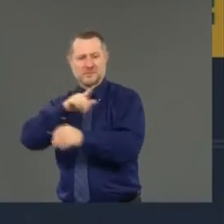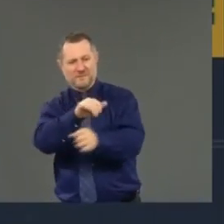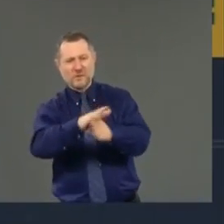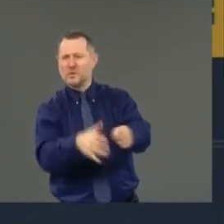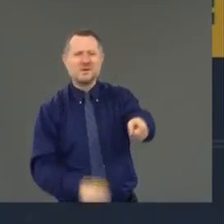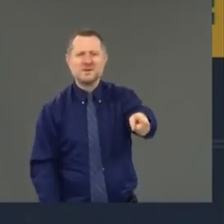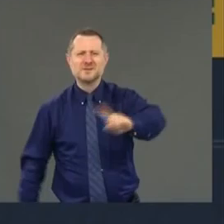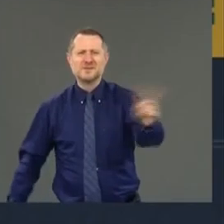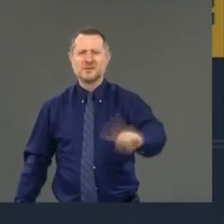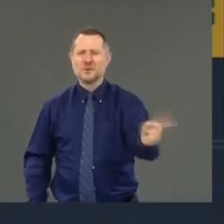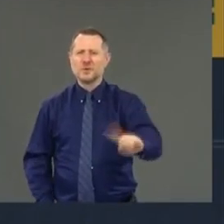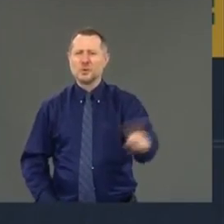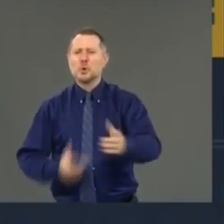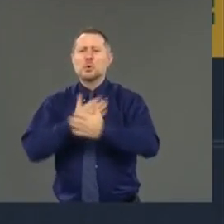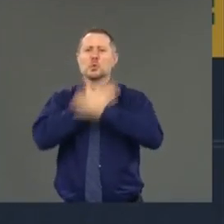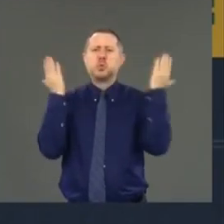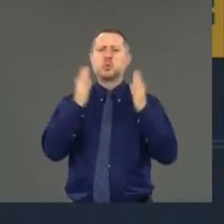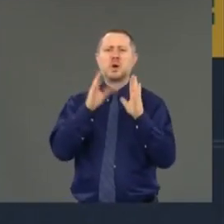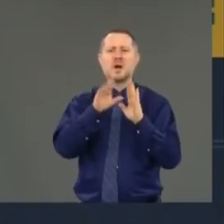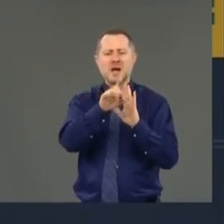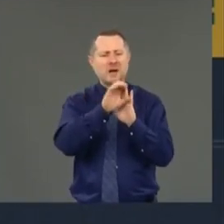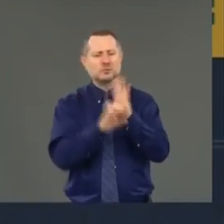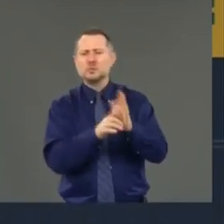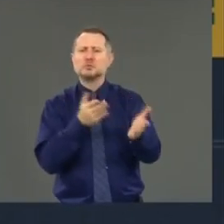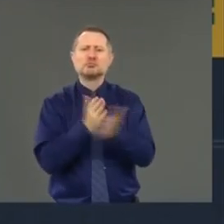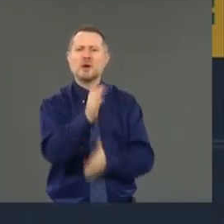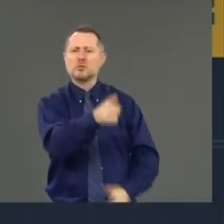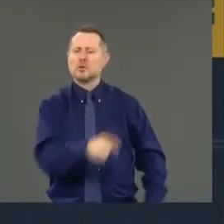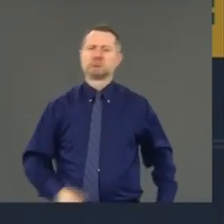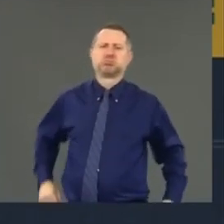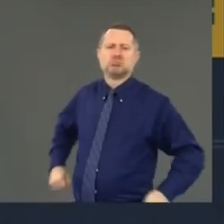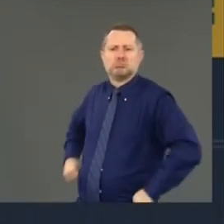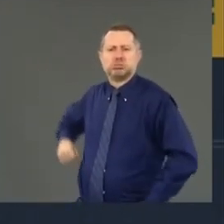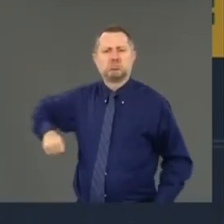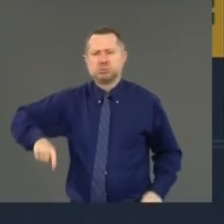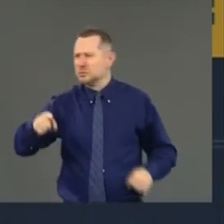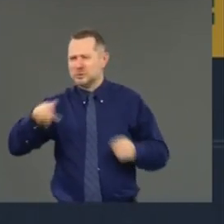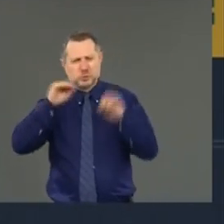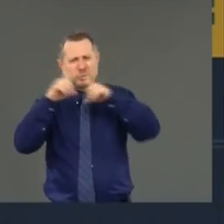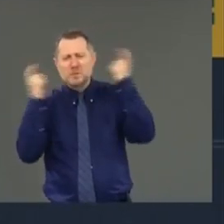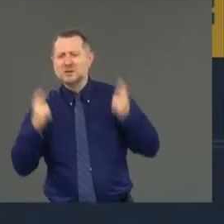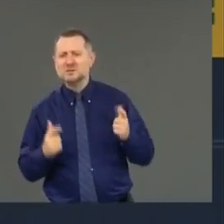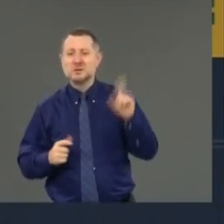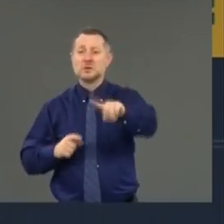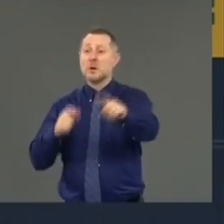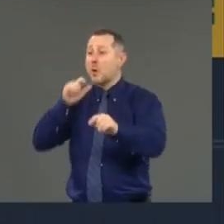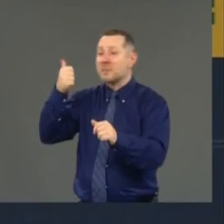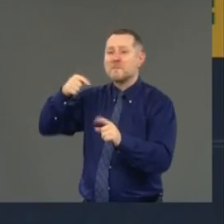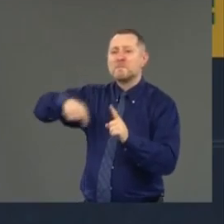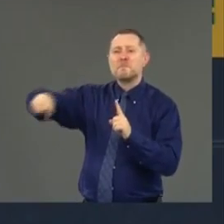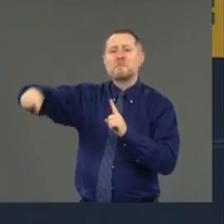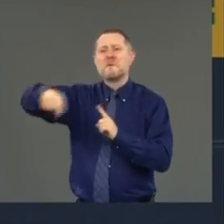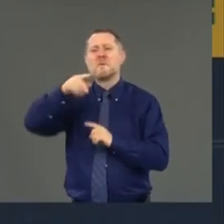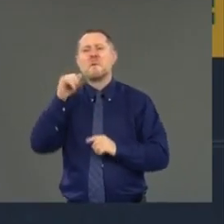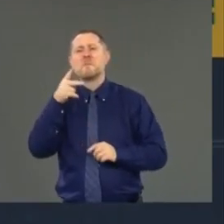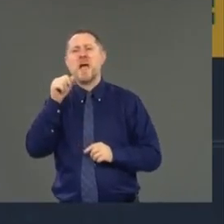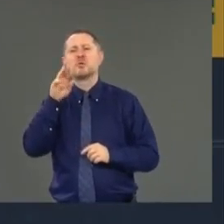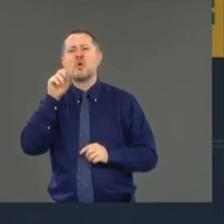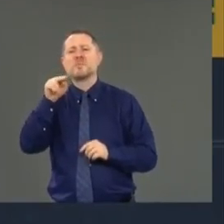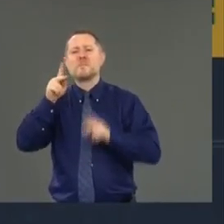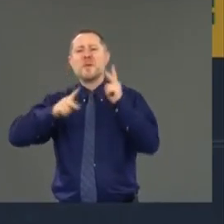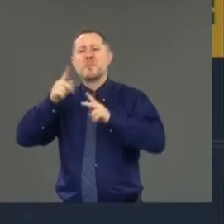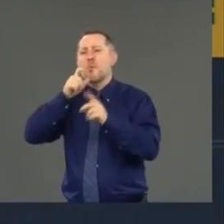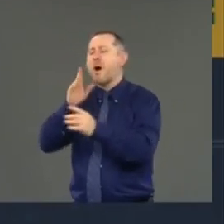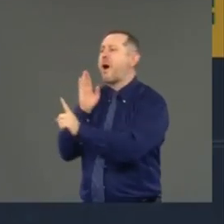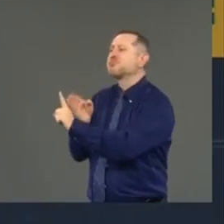right. You don't have a right to expose the other patrons in the store to the virus. You don't have a